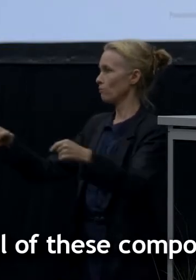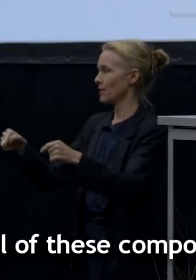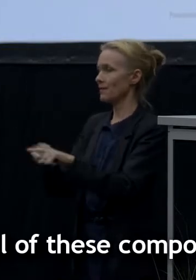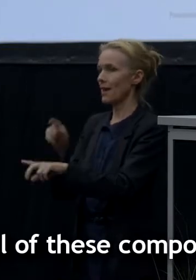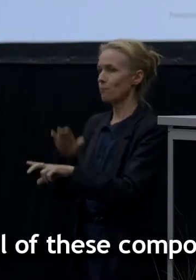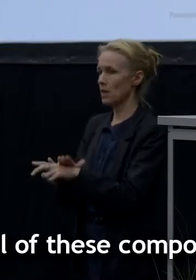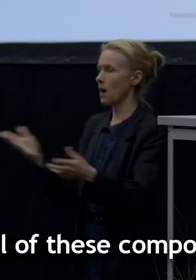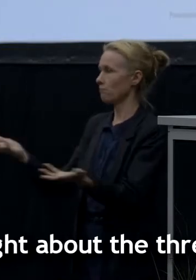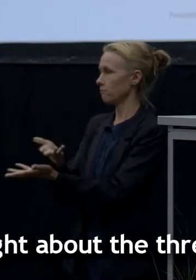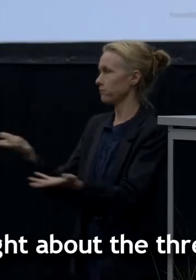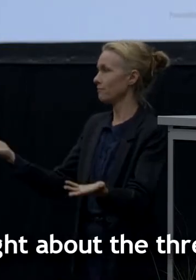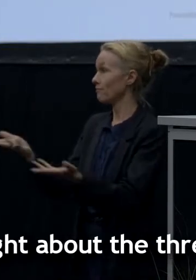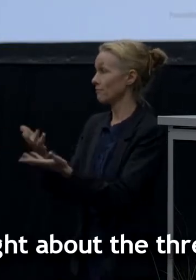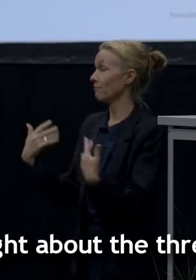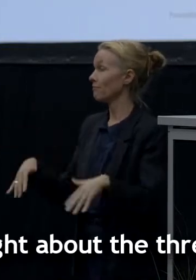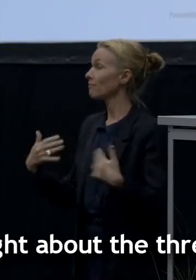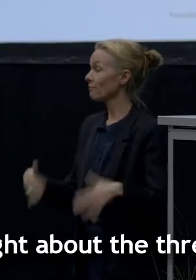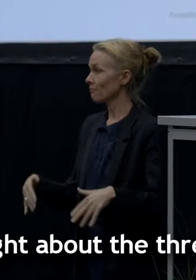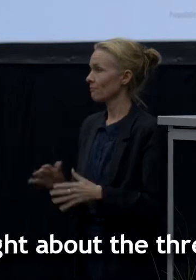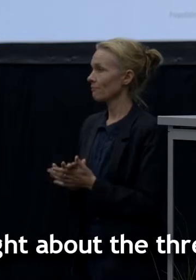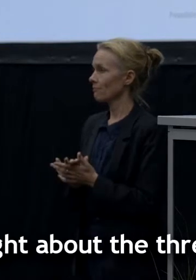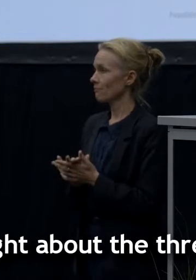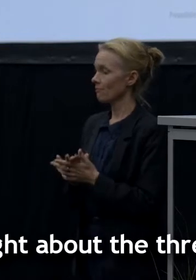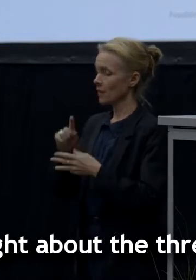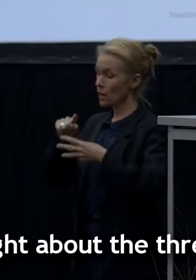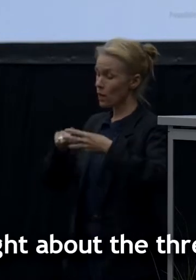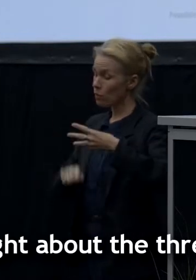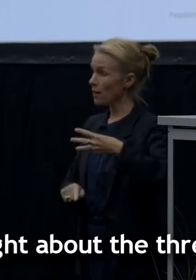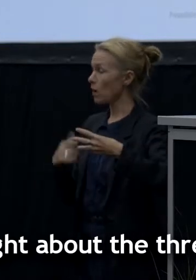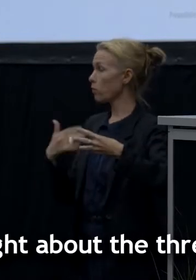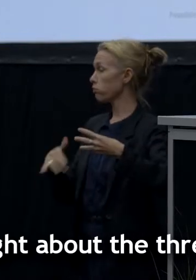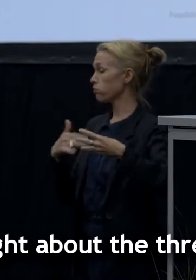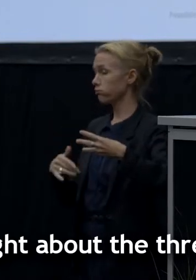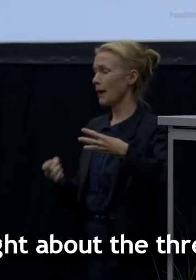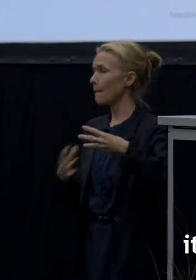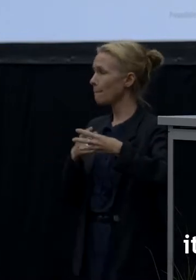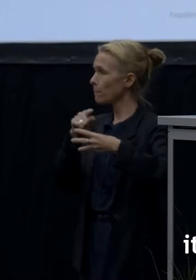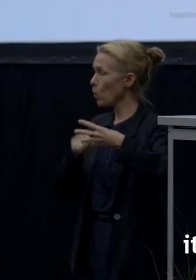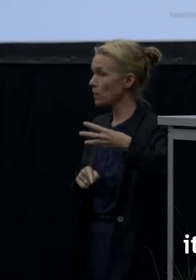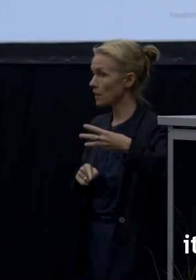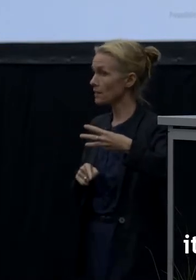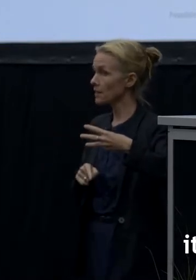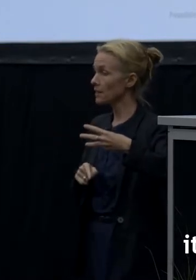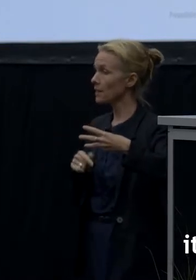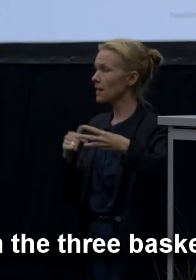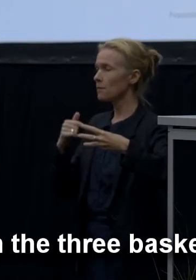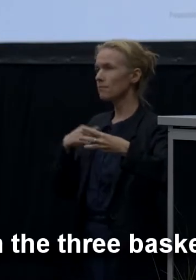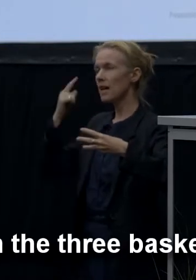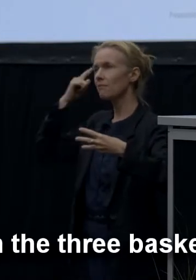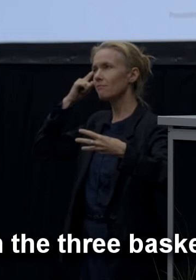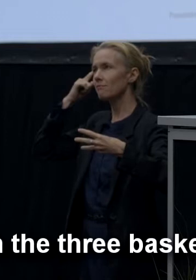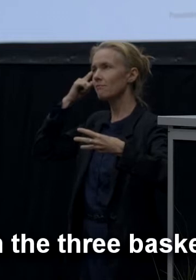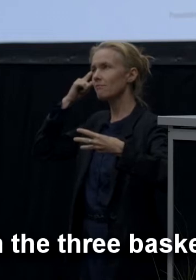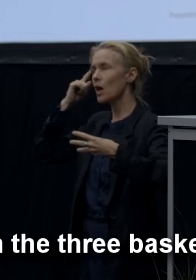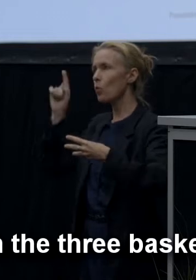time. As I thought about these three essential components for success of this project, it brought to mind parallels with the